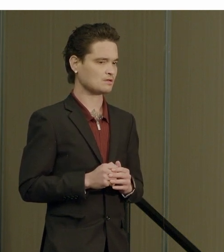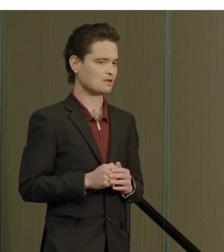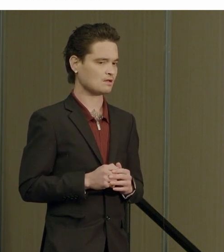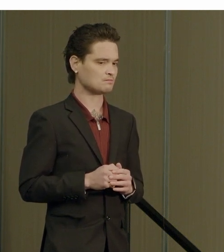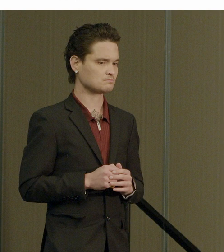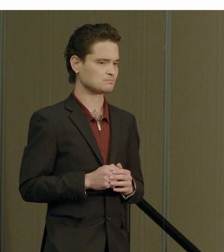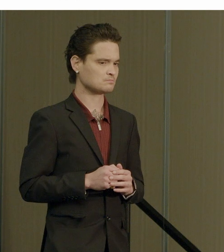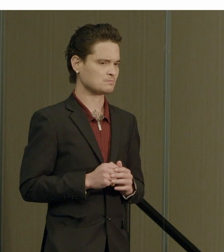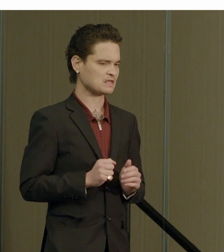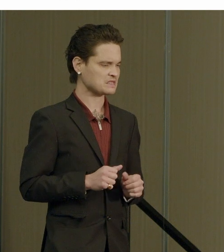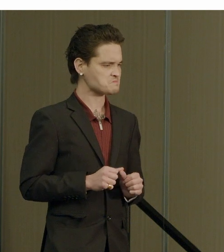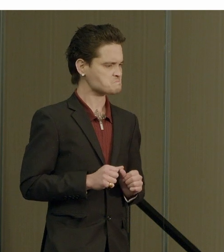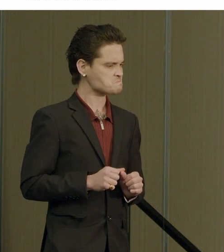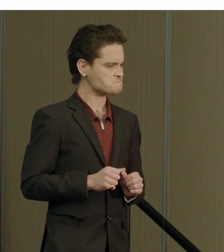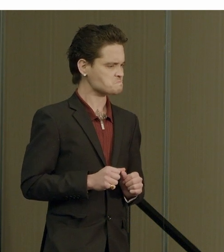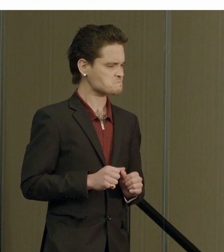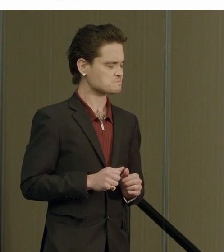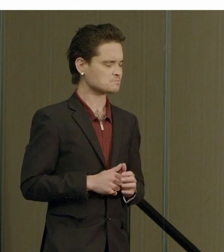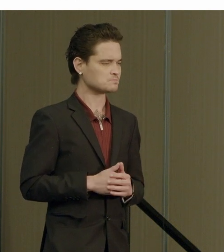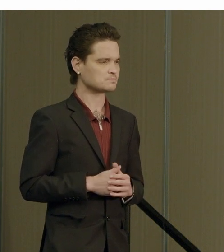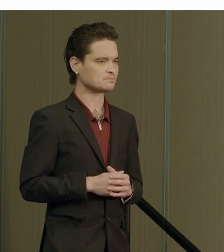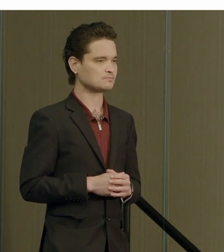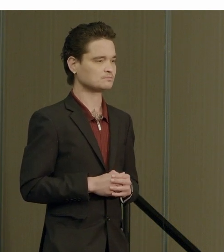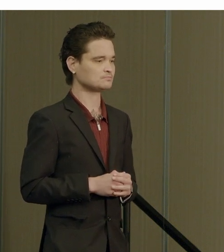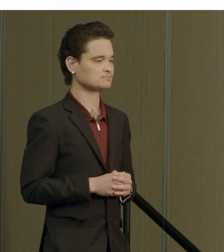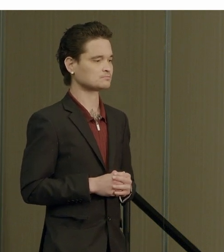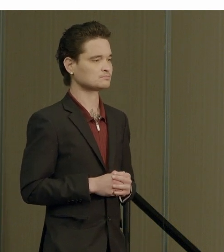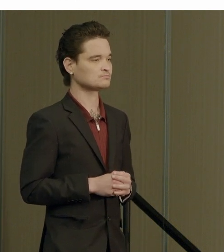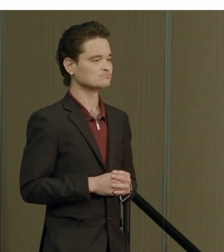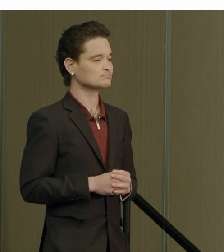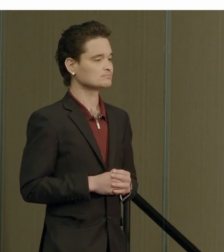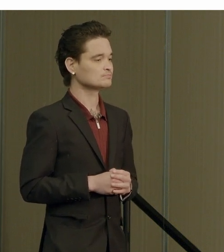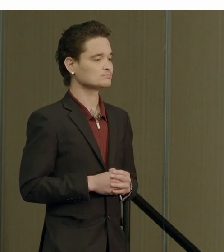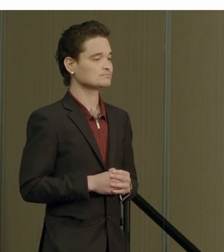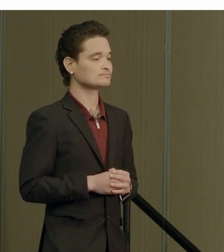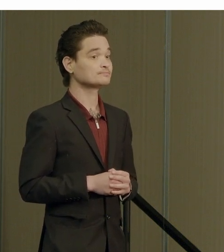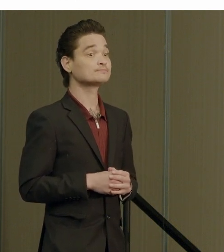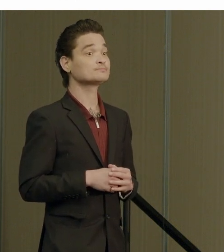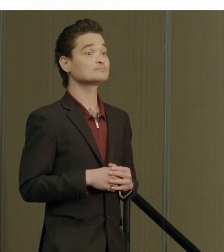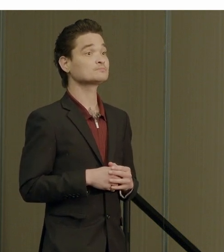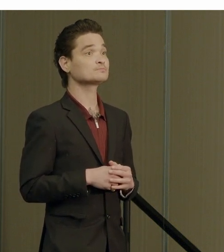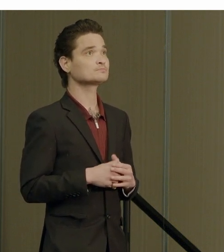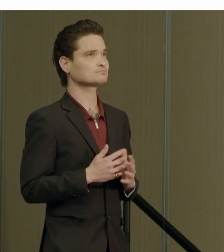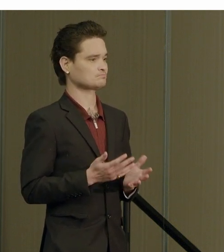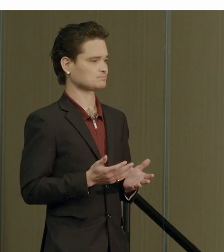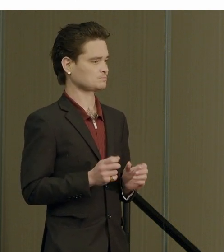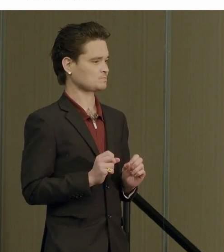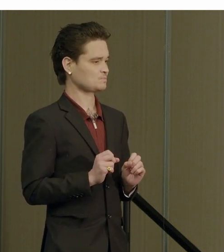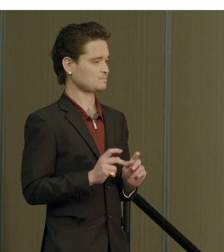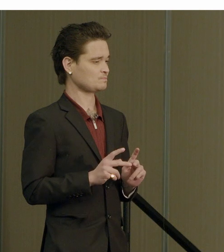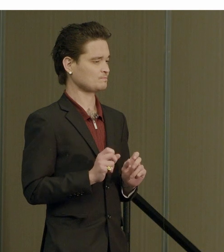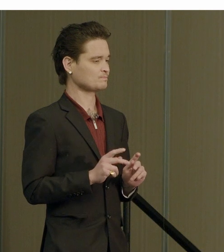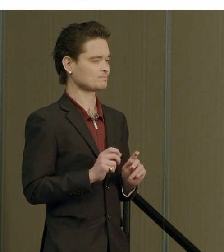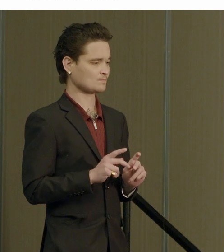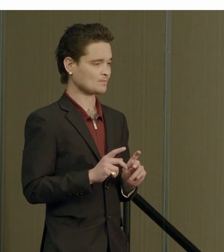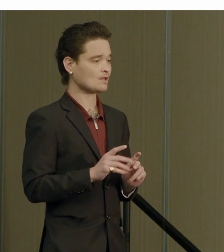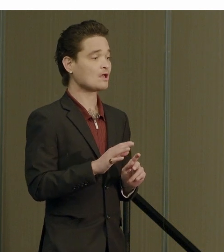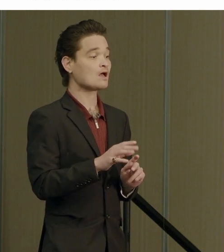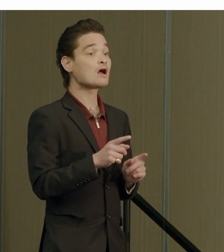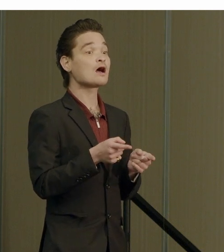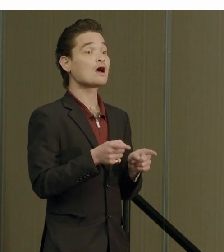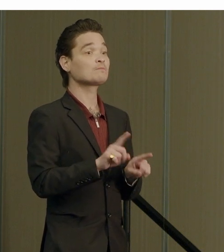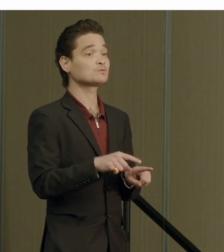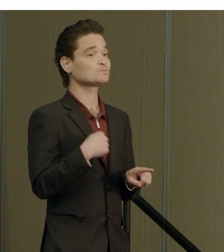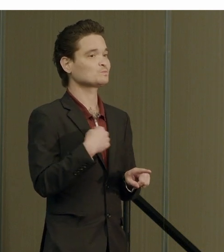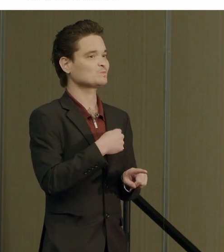Thank you. Sorry, loss of cursor. So again, we recently released an update to the